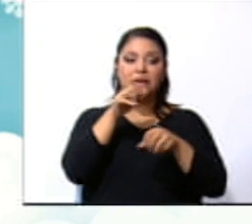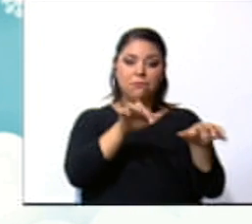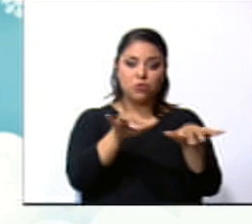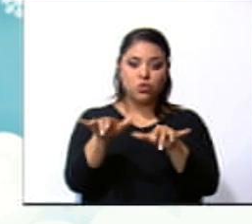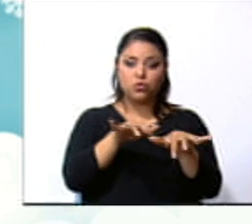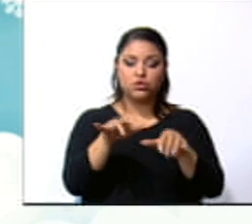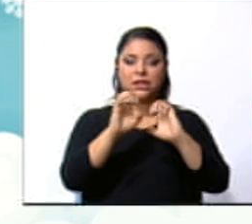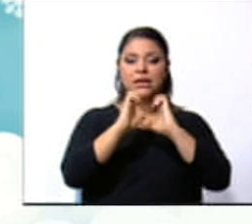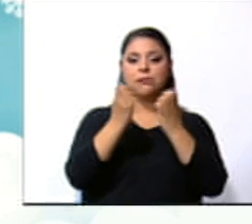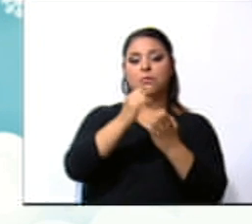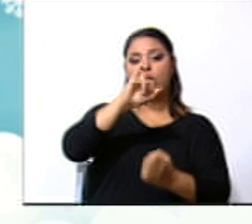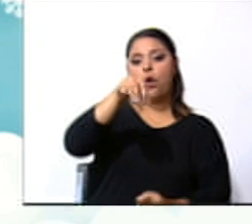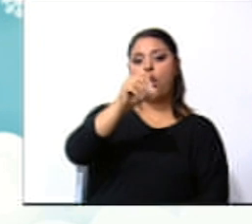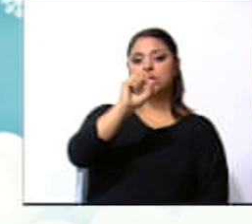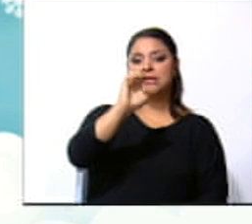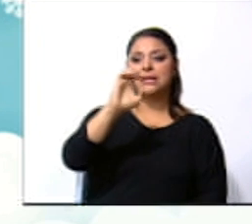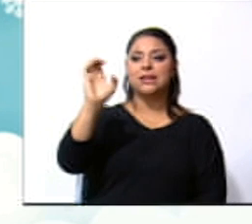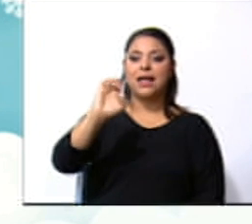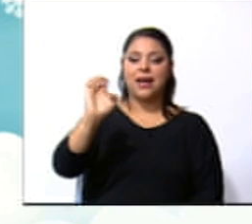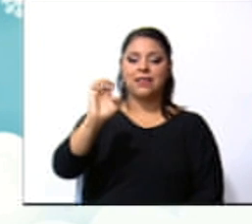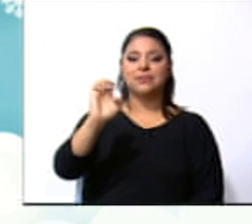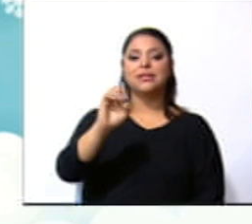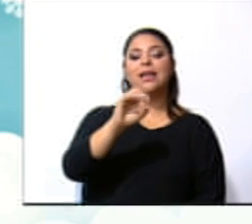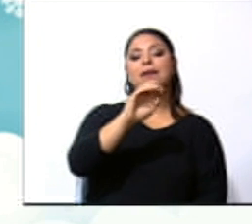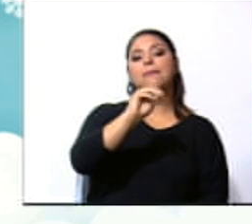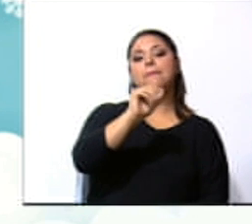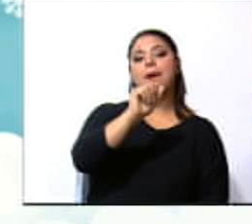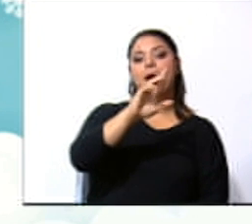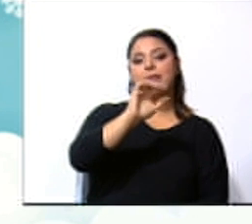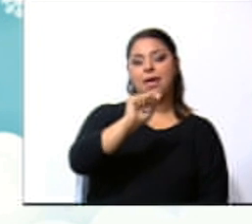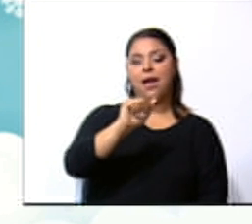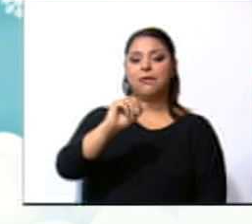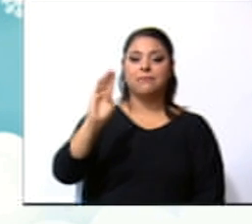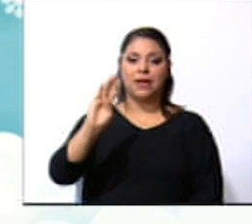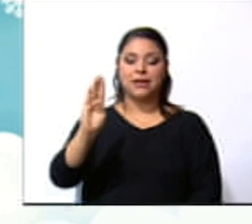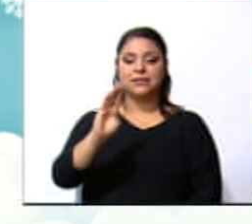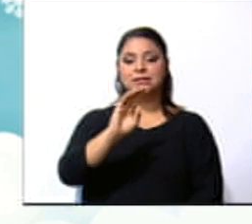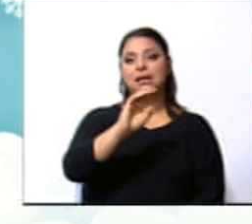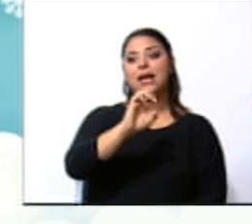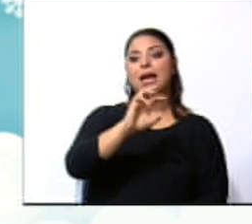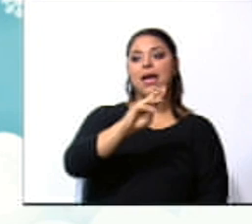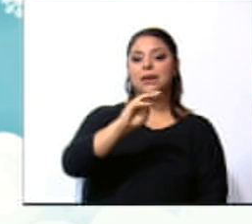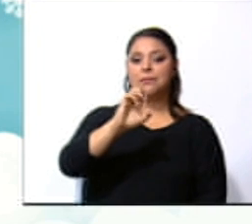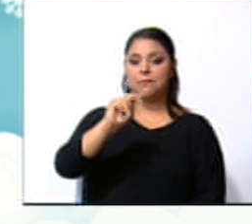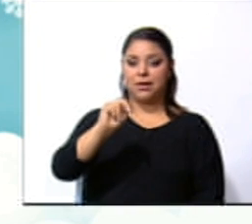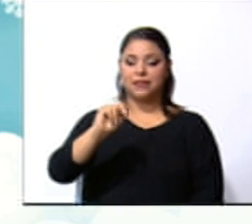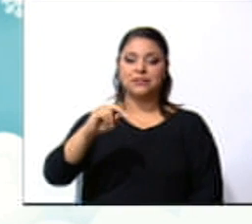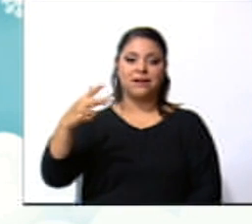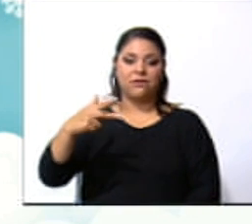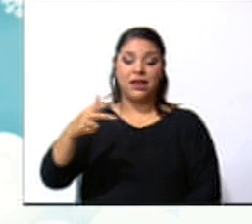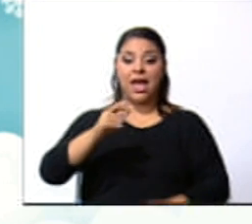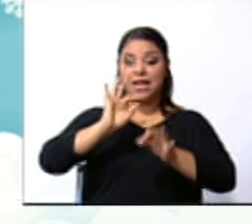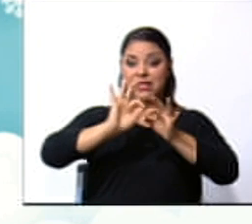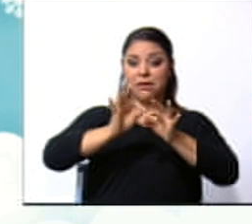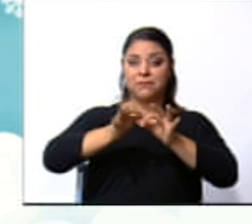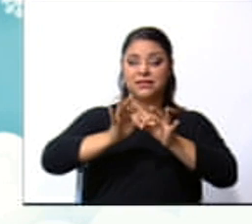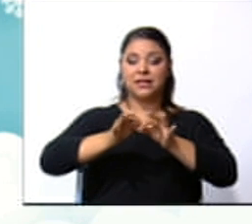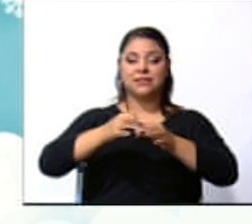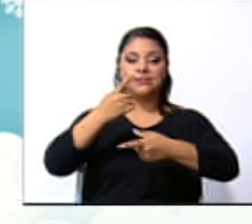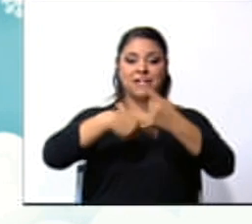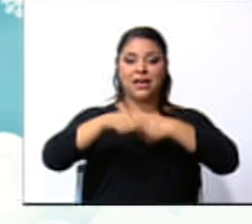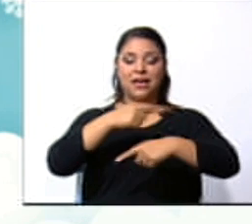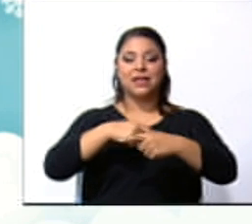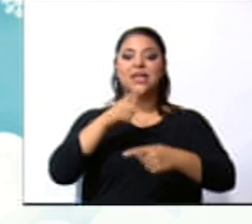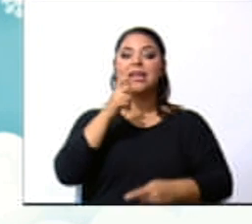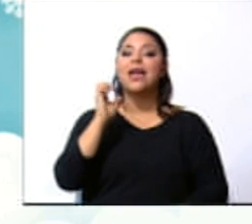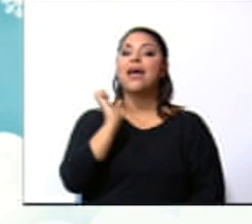Jose Escalante, Maria Brenes, and Elmer Chavarria. The sign language interpreters, Adrian Rios,